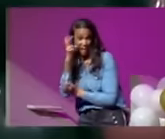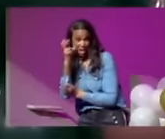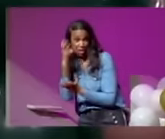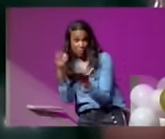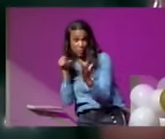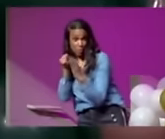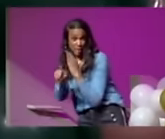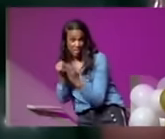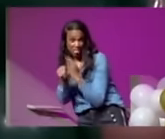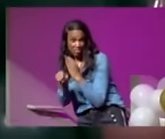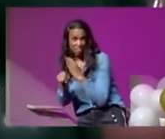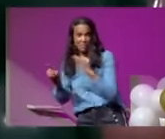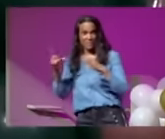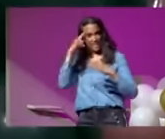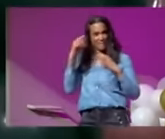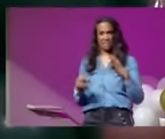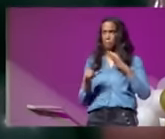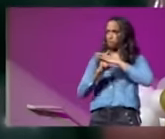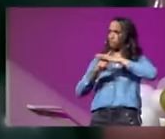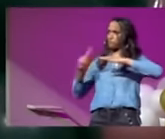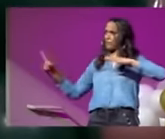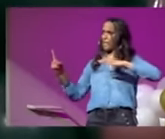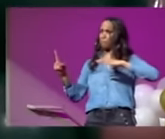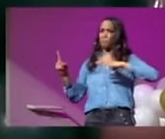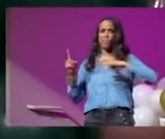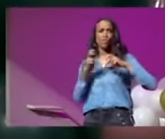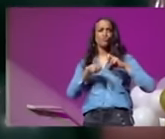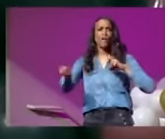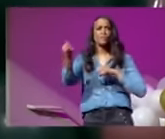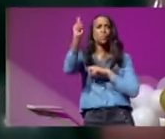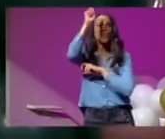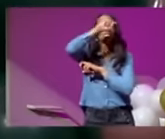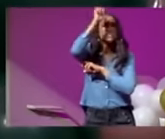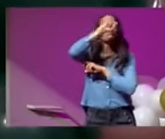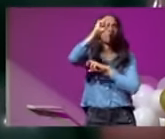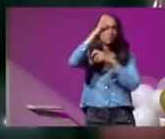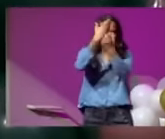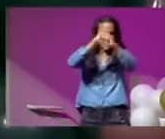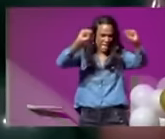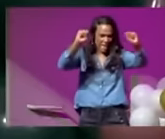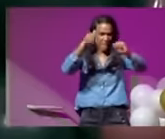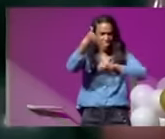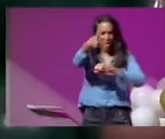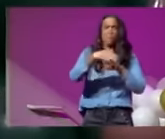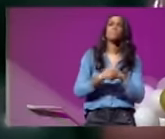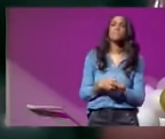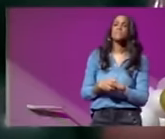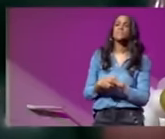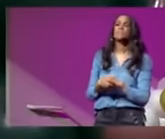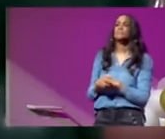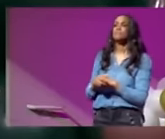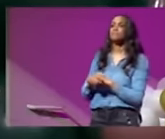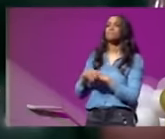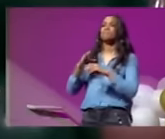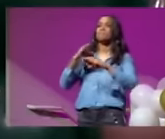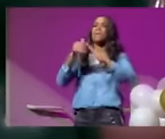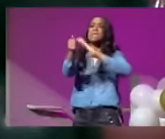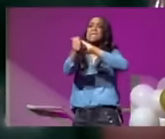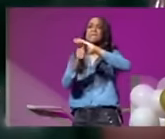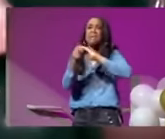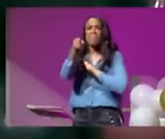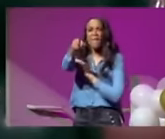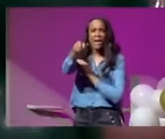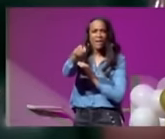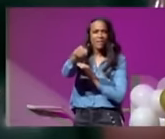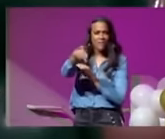Northeast Africa, they are able to hide out as refugees. They receive asylum, hiding out